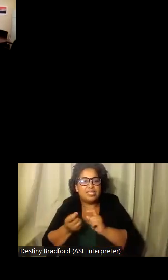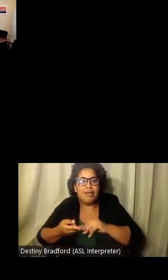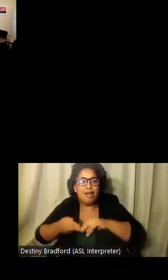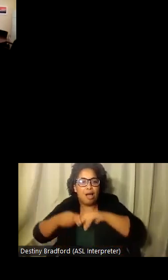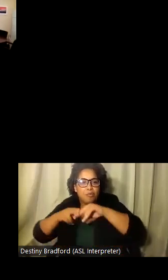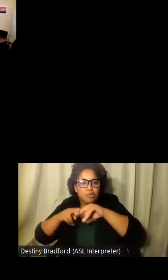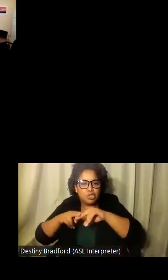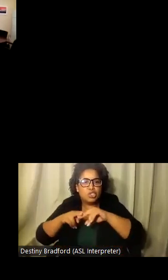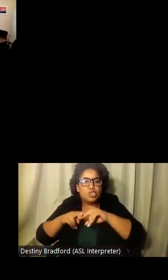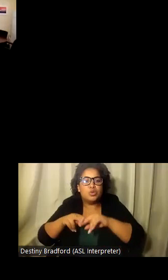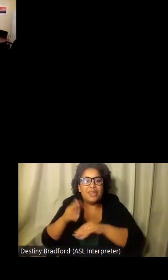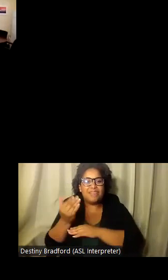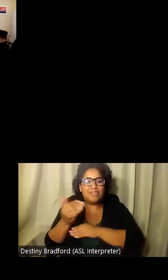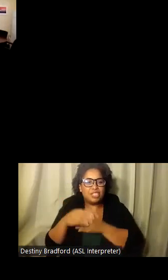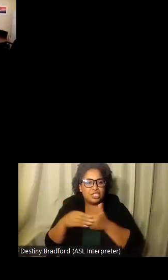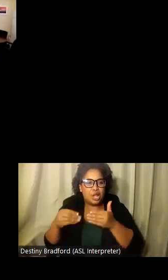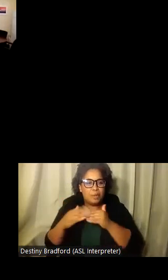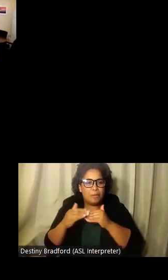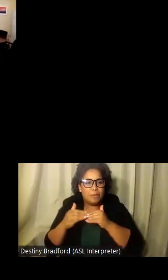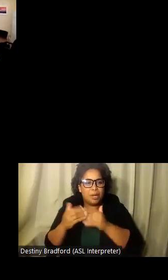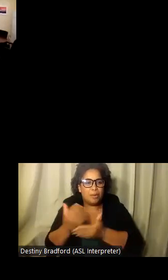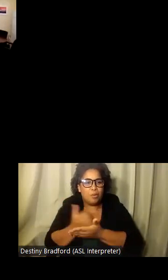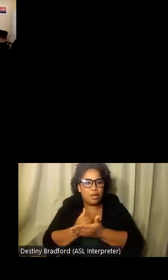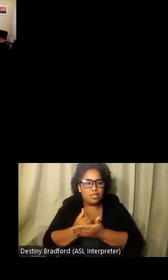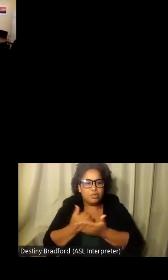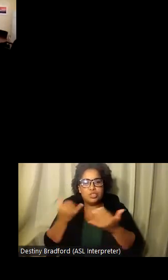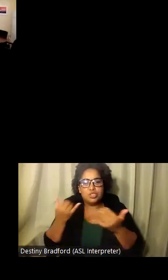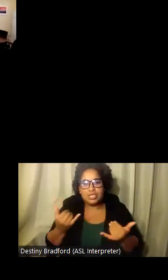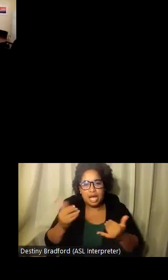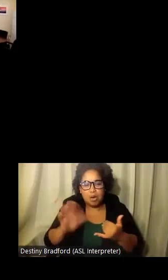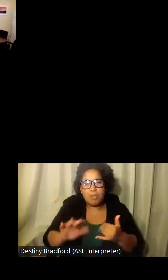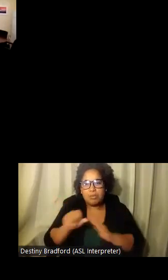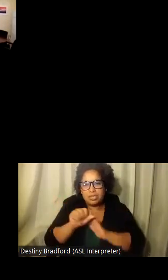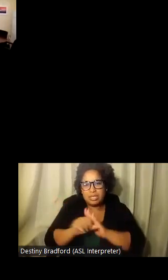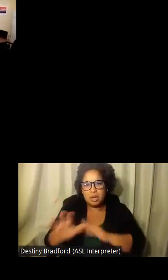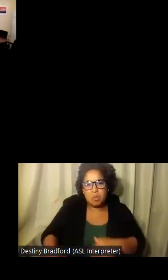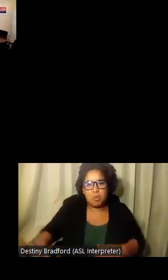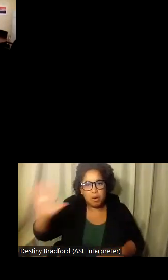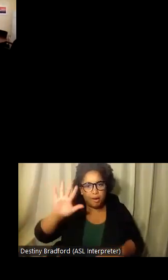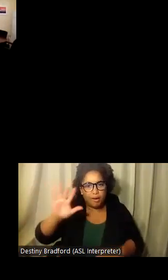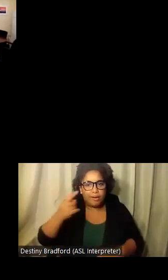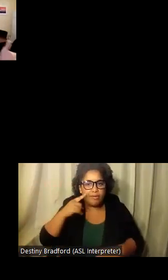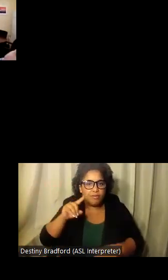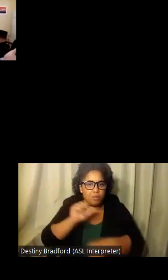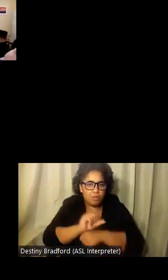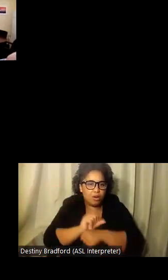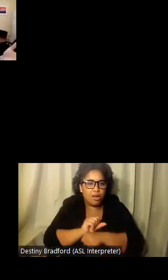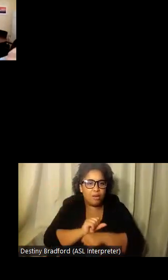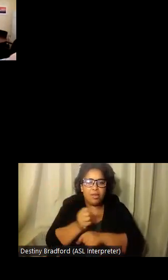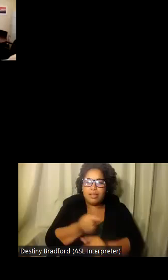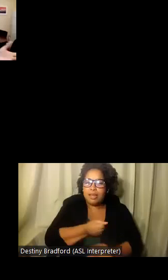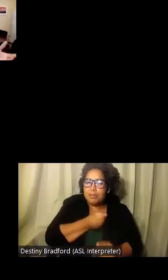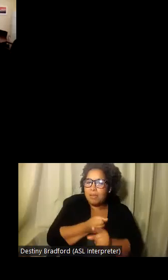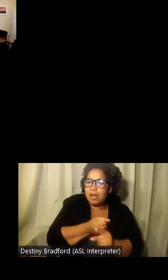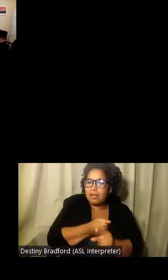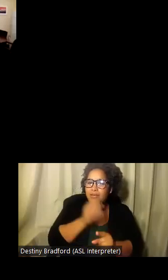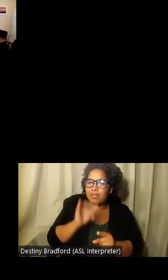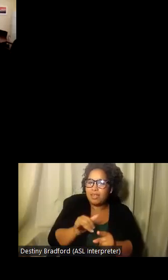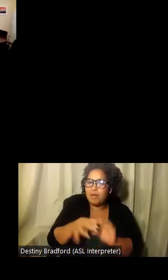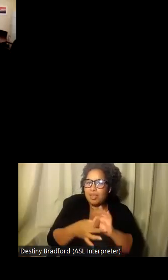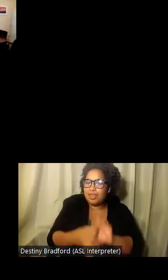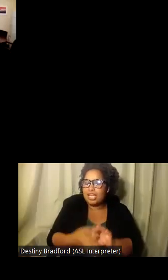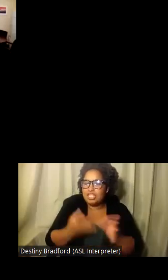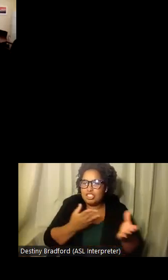New Yorkers, which is essentially now almost essentially statewide in place, what the impacts of that have been on our service